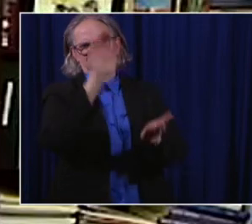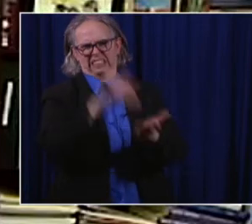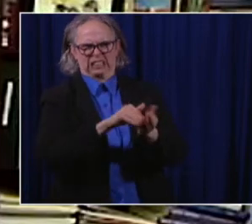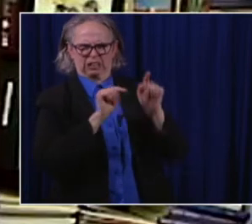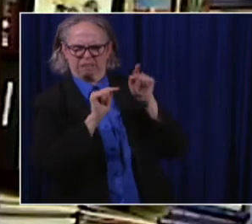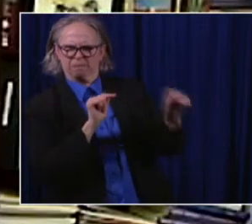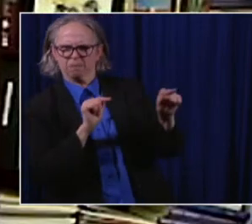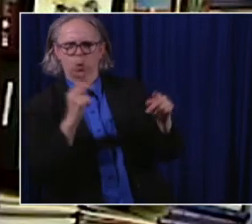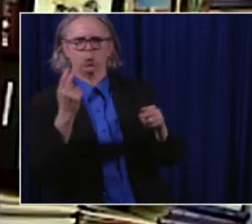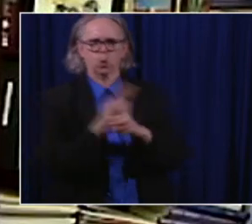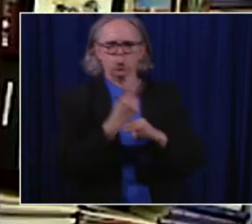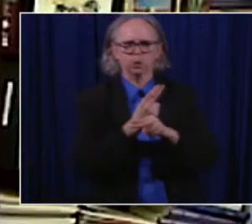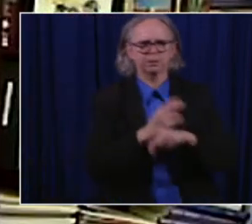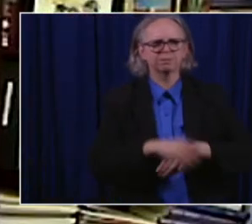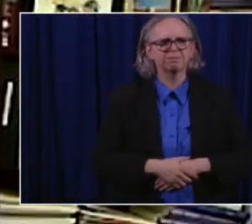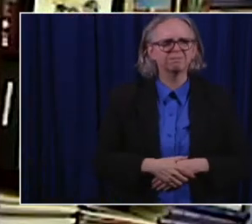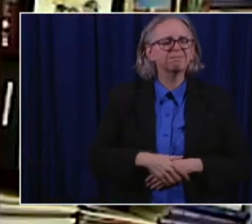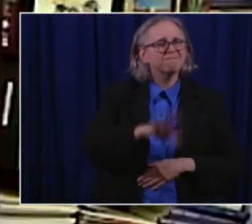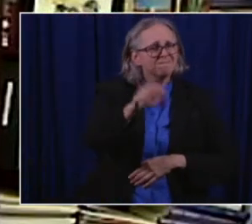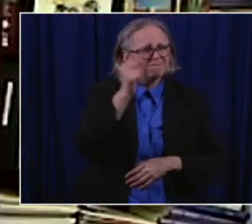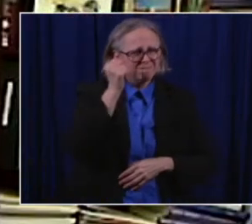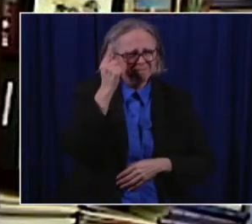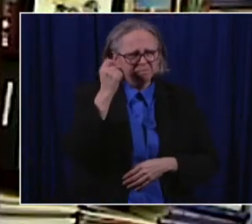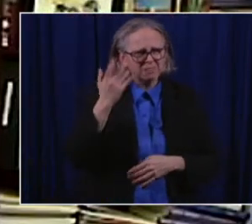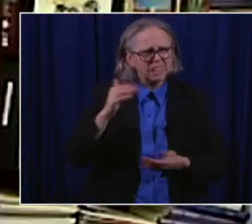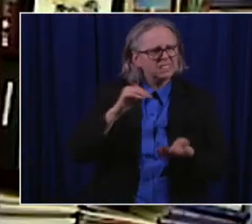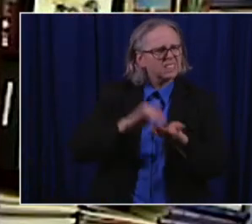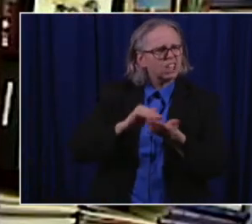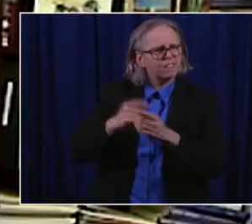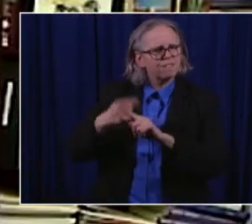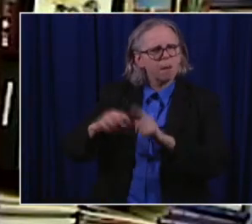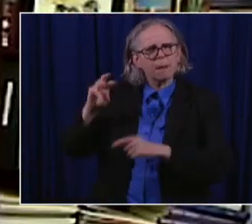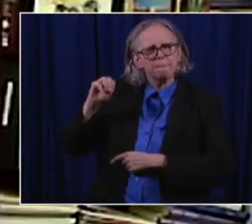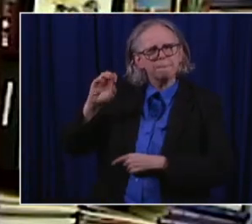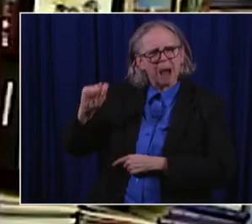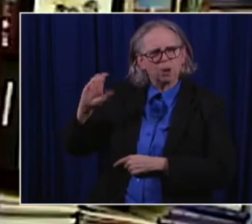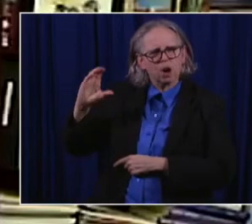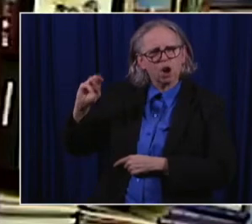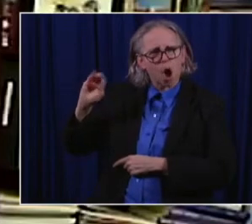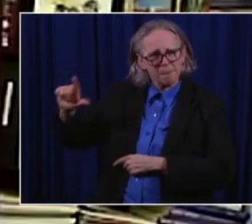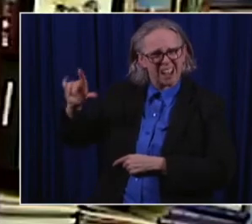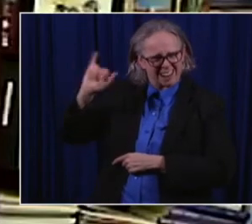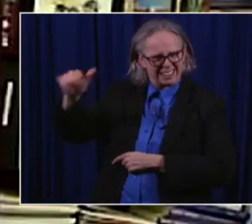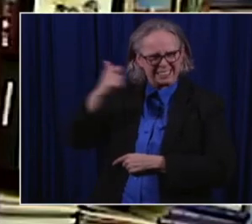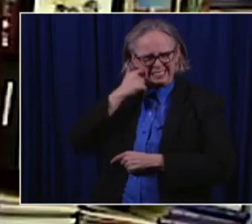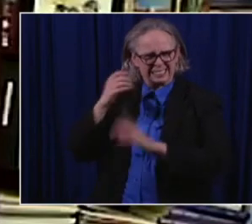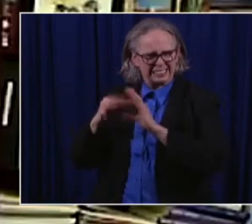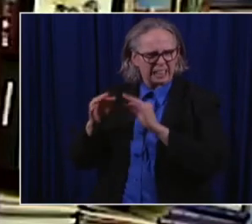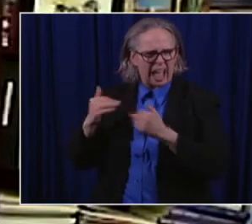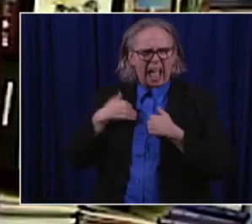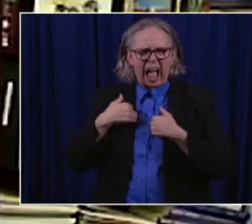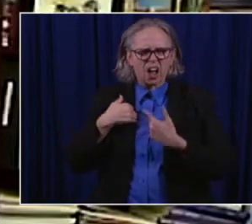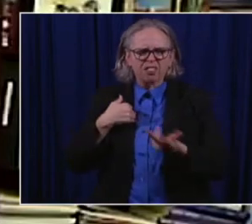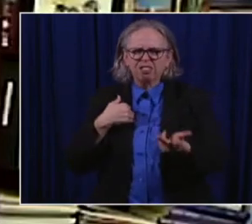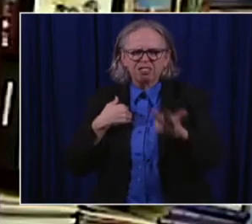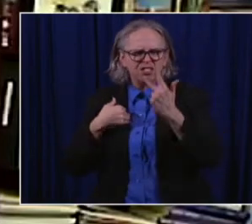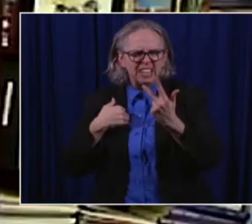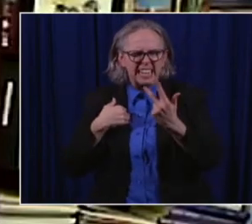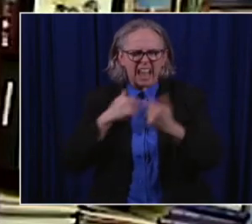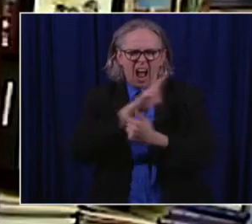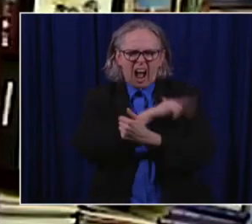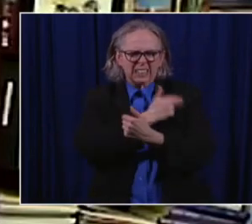Carmel, our teams put together essentially 3 side-by-side hospital operations that could